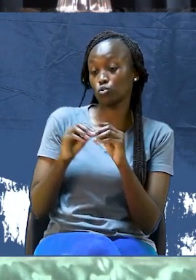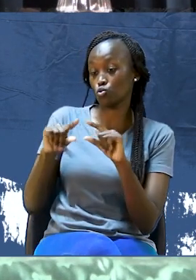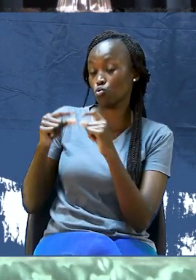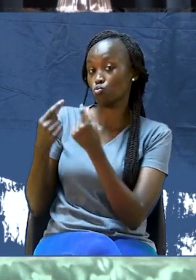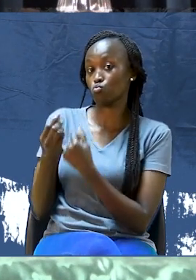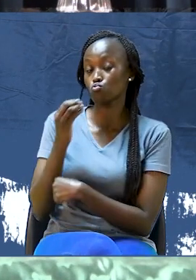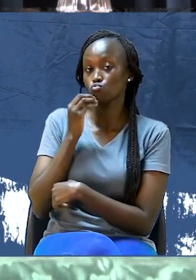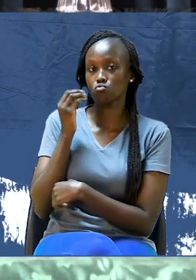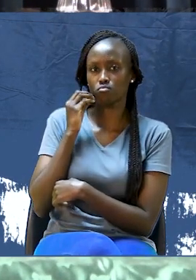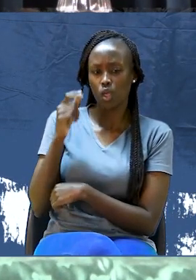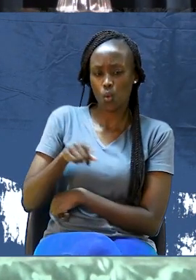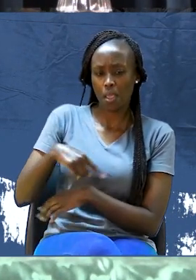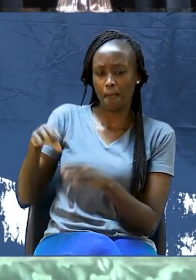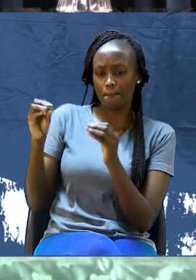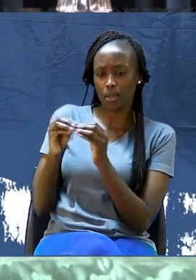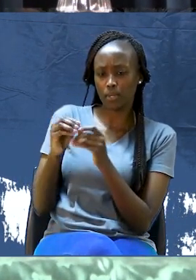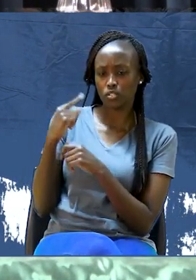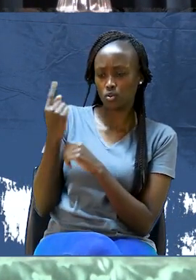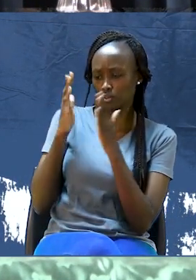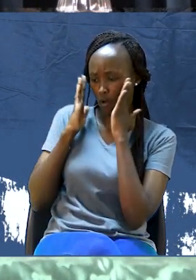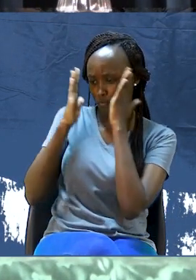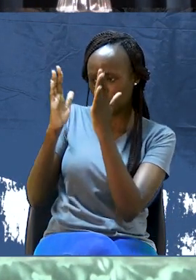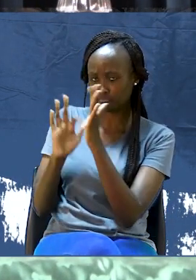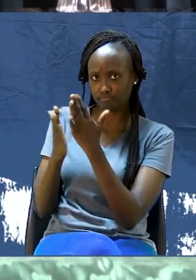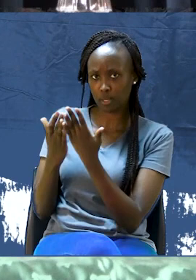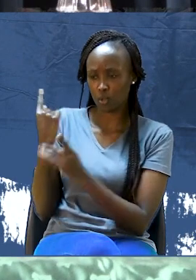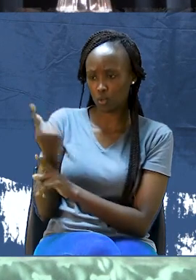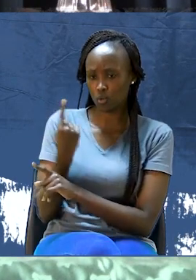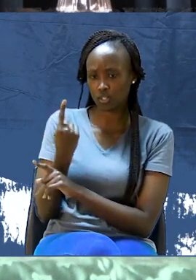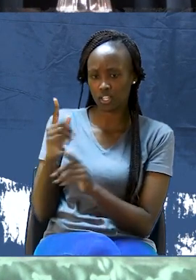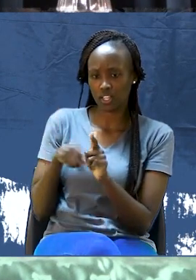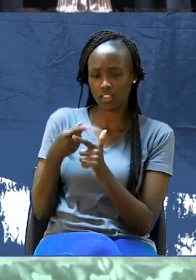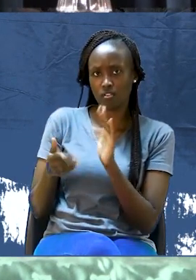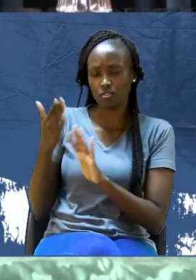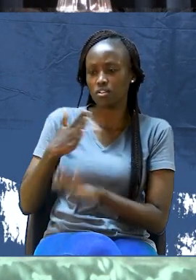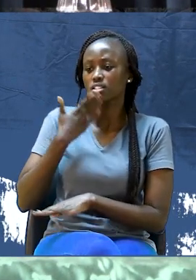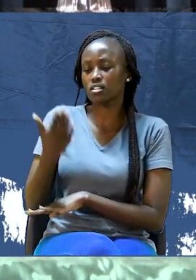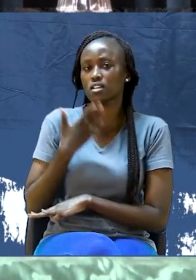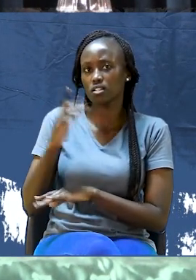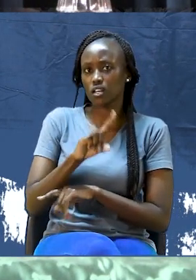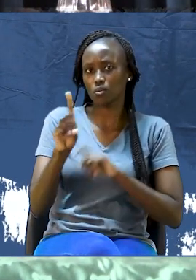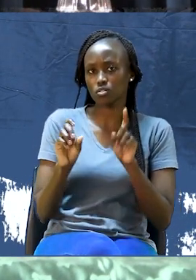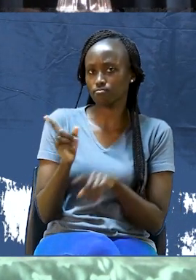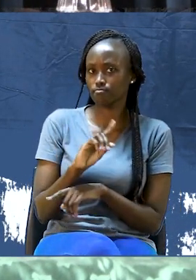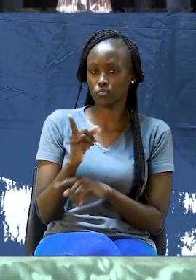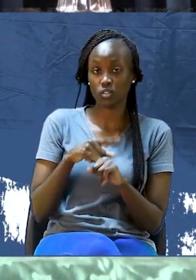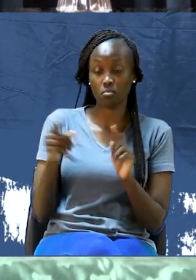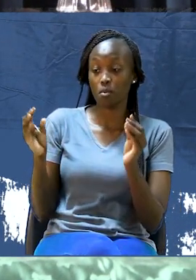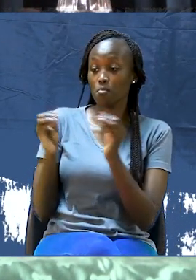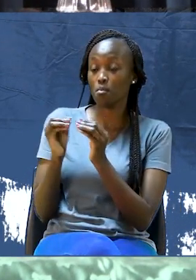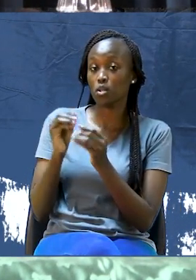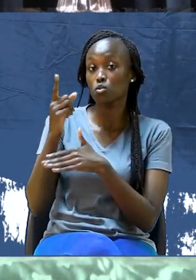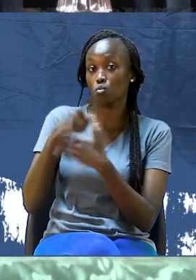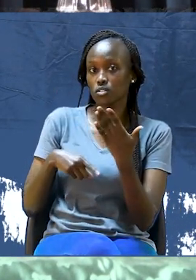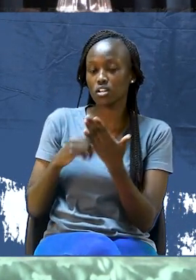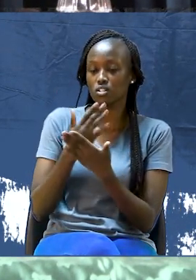study scripture, we don't just meet to only look at the pages of scripture and quickly answer questions. We meet also to